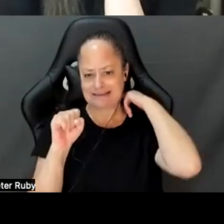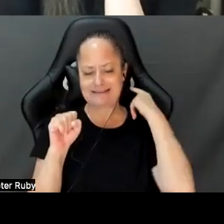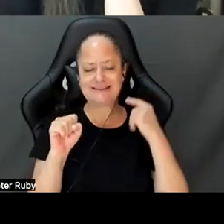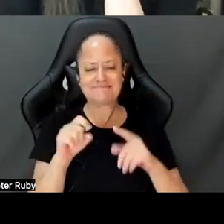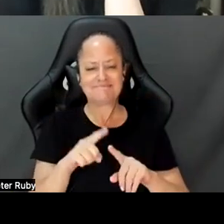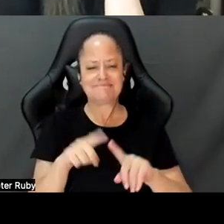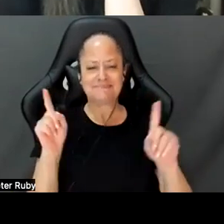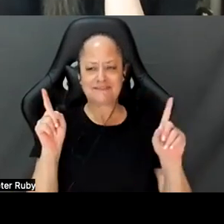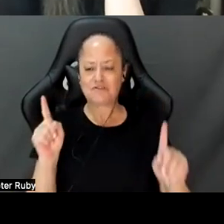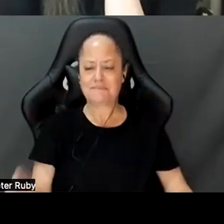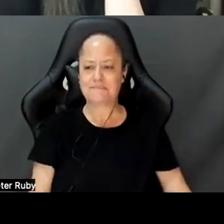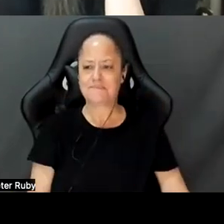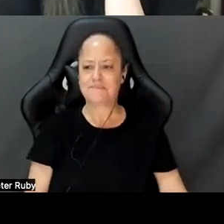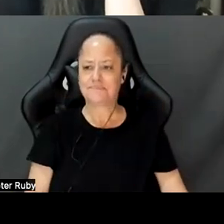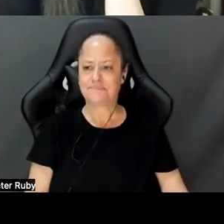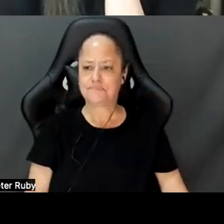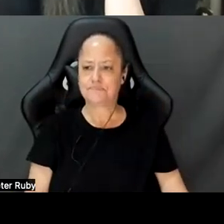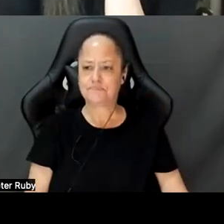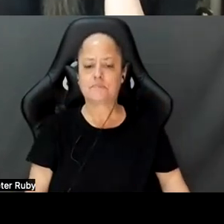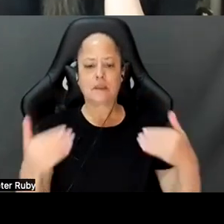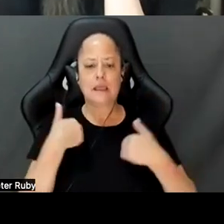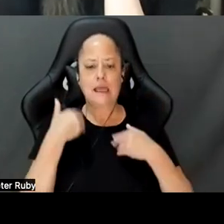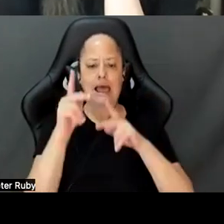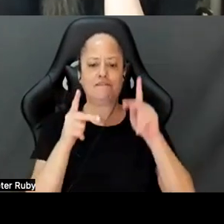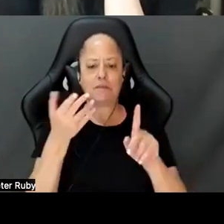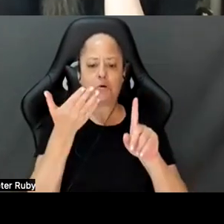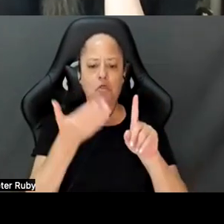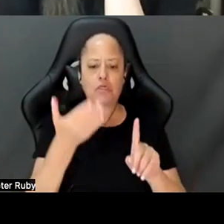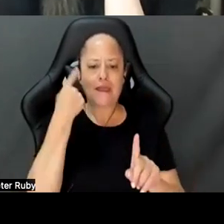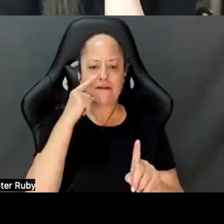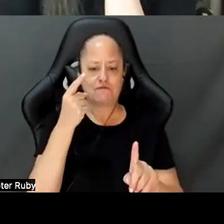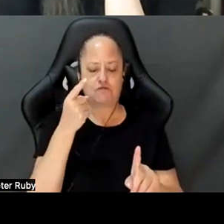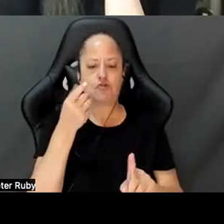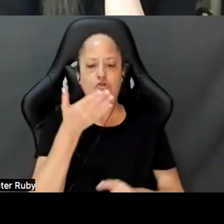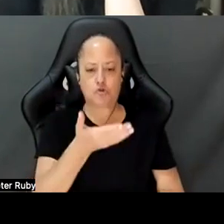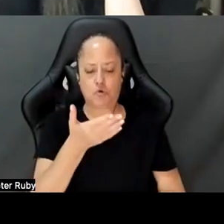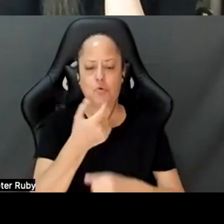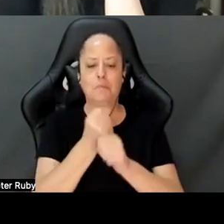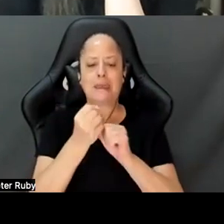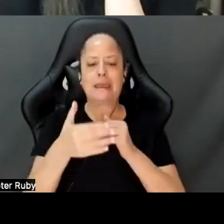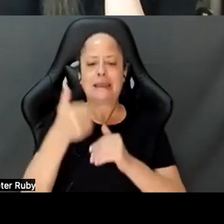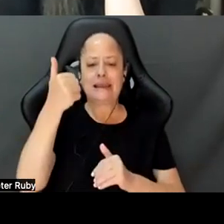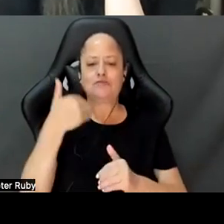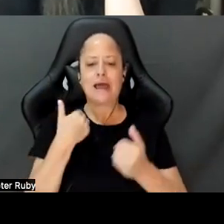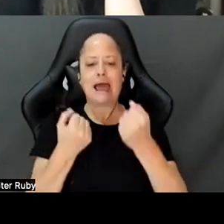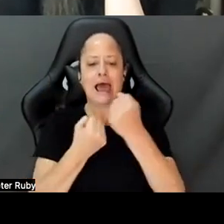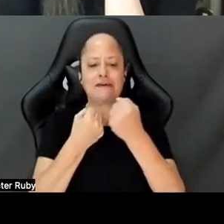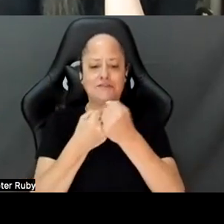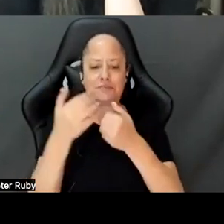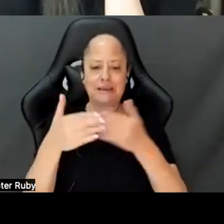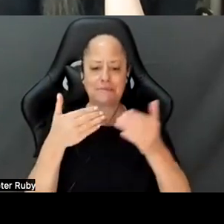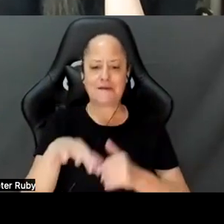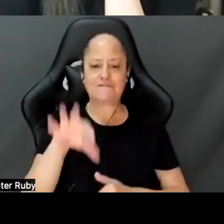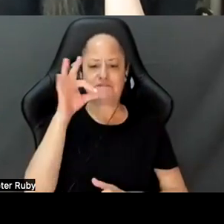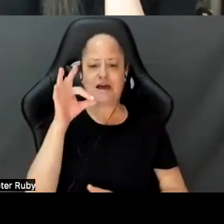And so having people who are there for you make it a lot easier to have support. Even if you do find yourself in